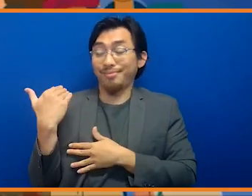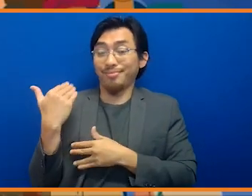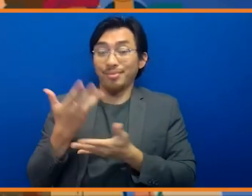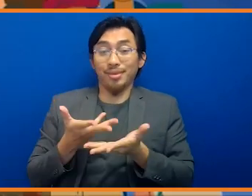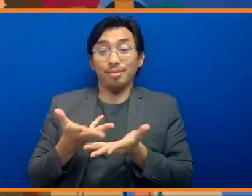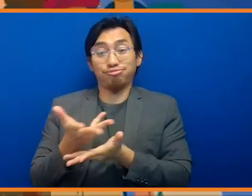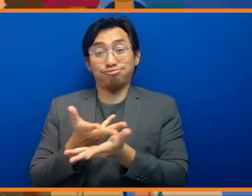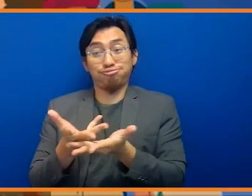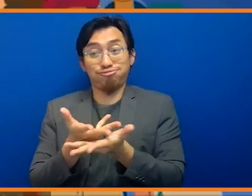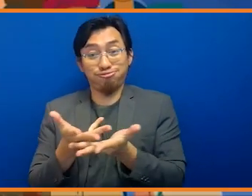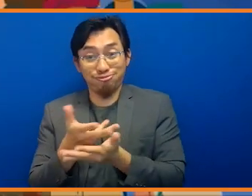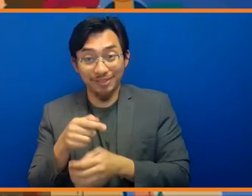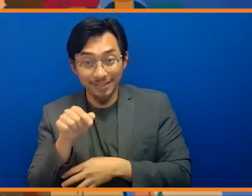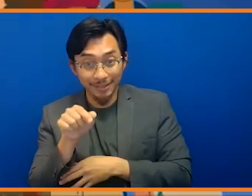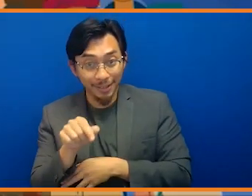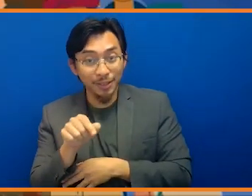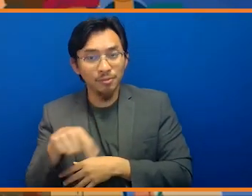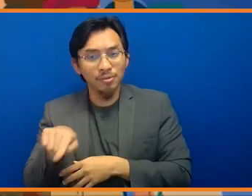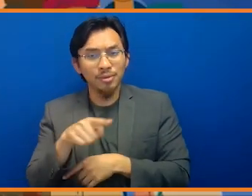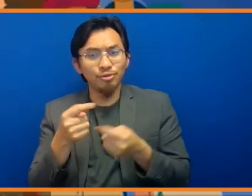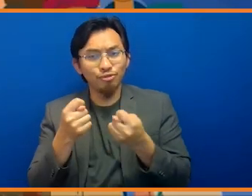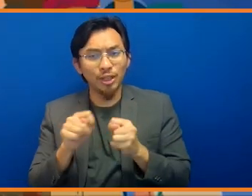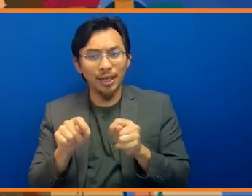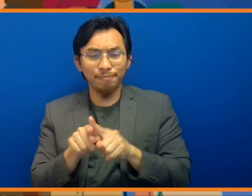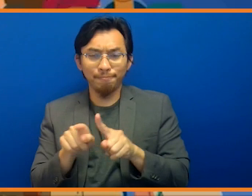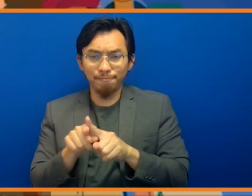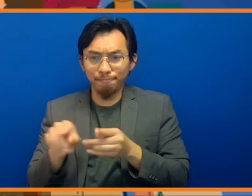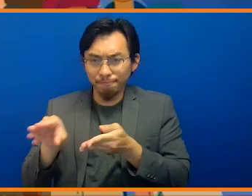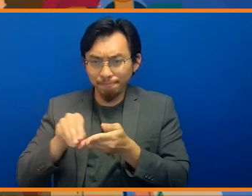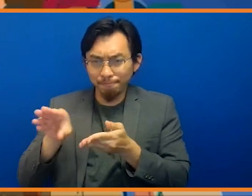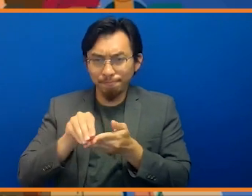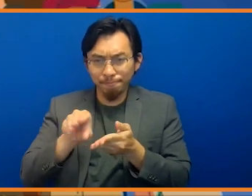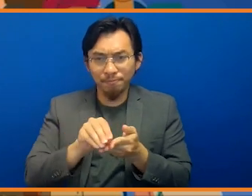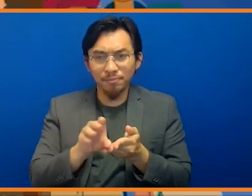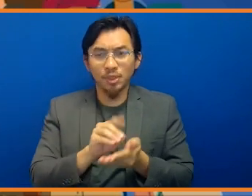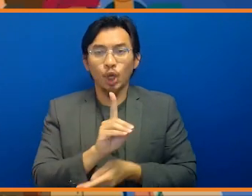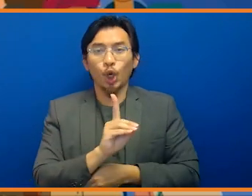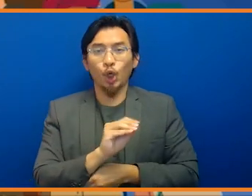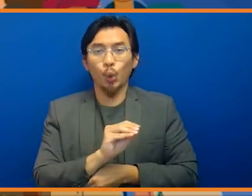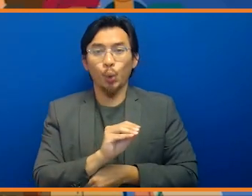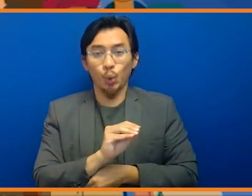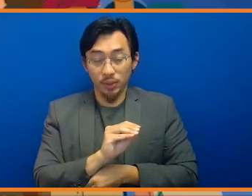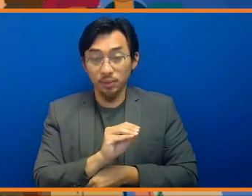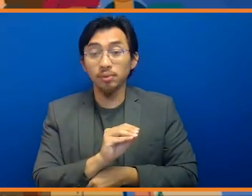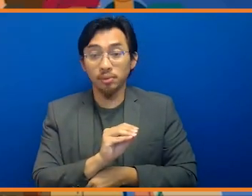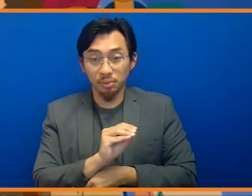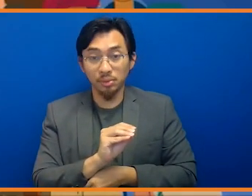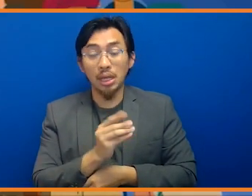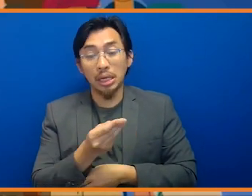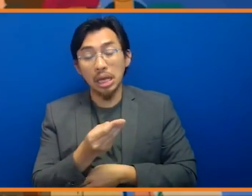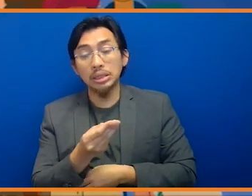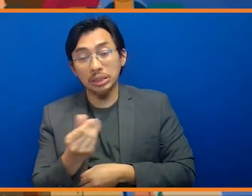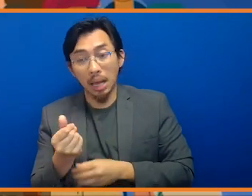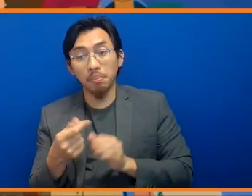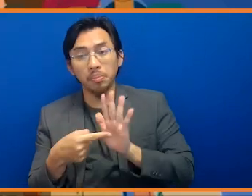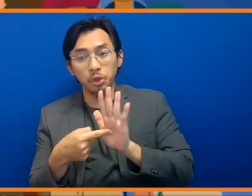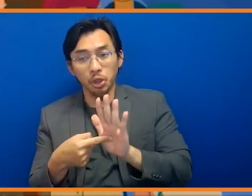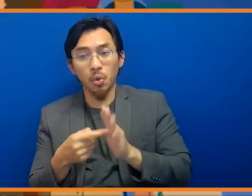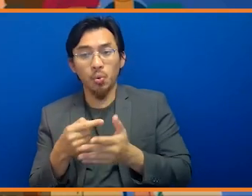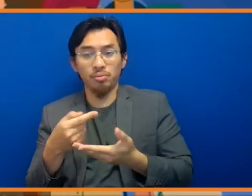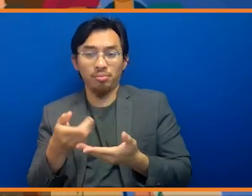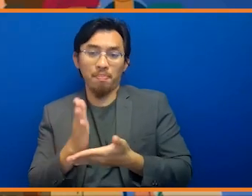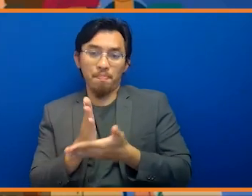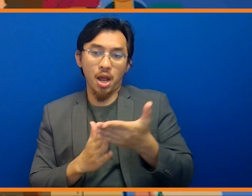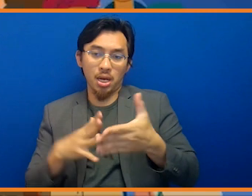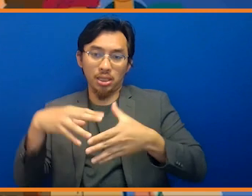recently the discussions, and then try to assemble the do's, instruction, and some other thing as shown in this